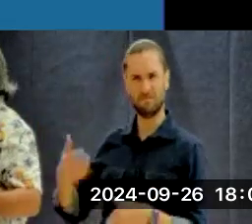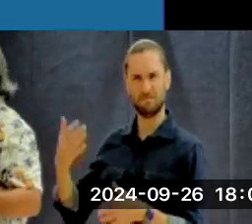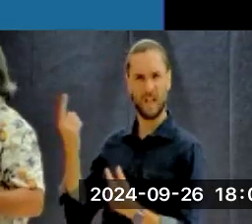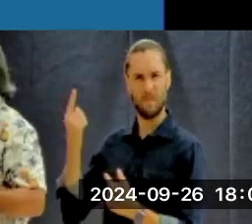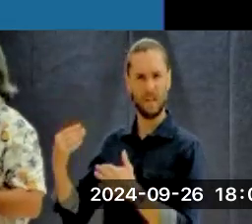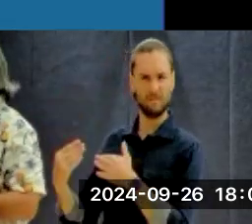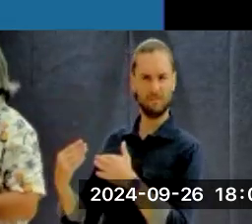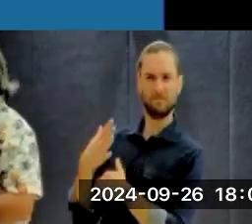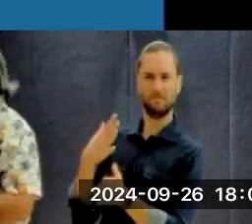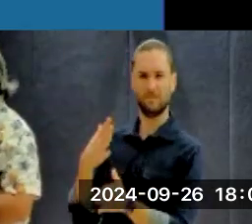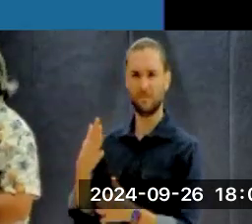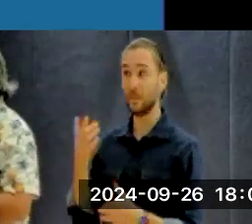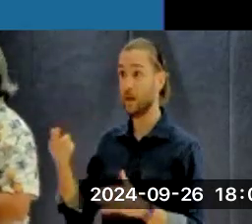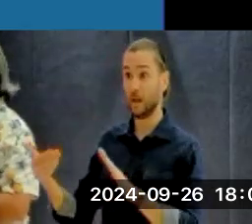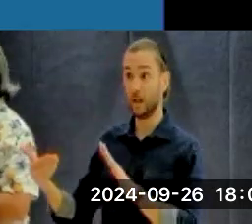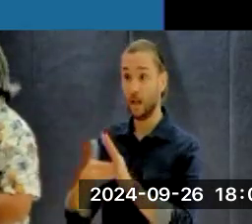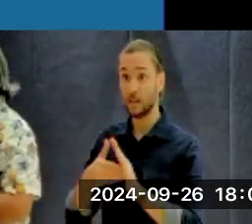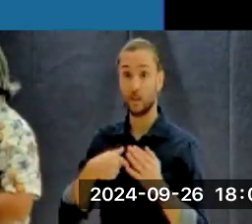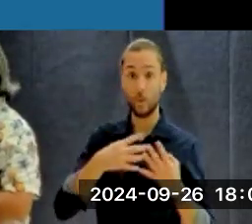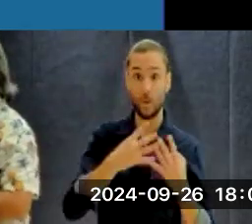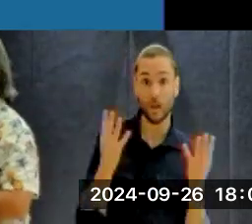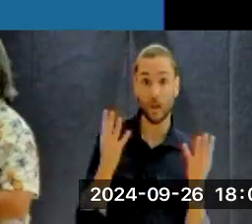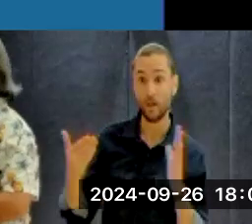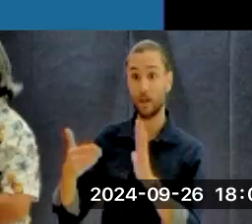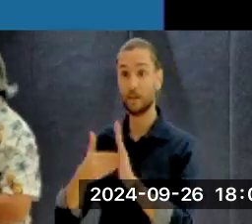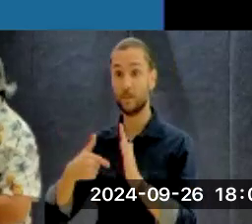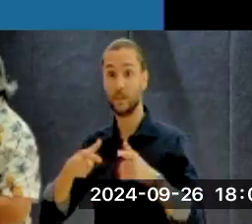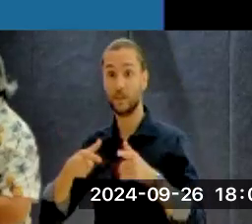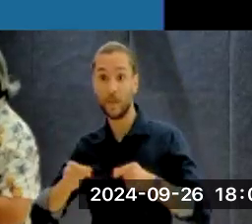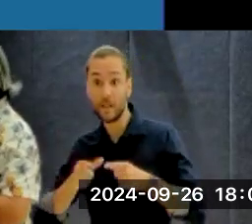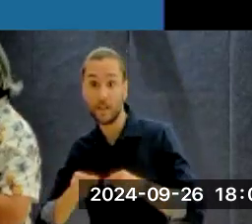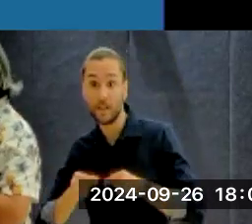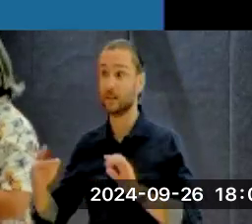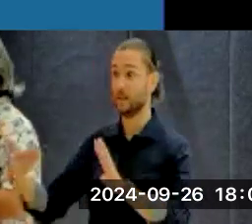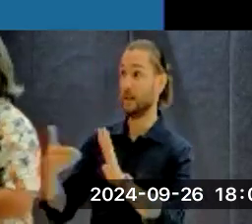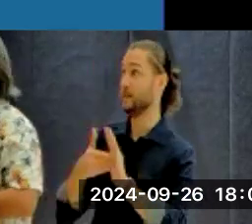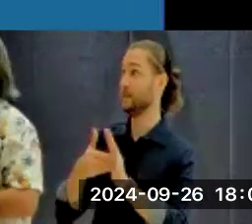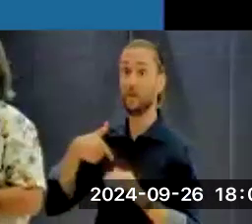Was this sort of anti-queer? Was this anti-Japanese? Was it anti-pedestrian?